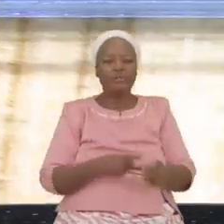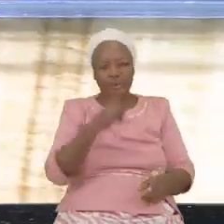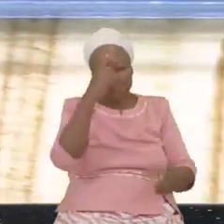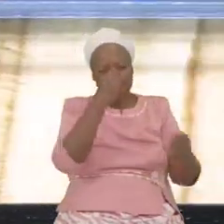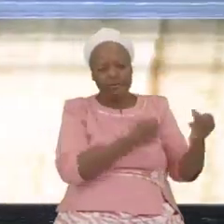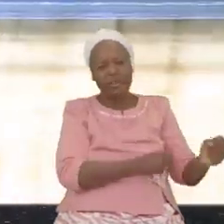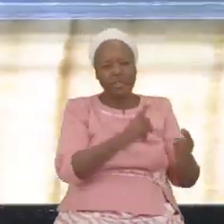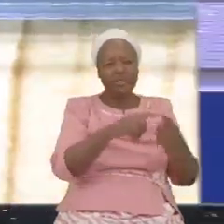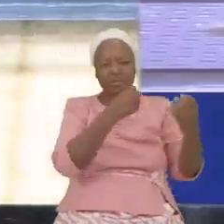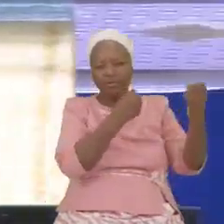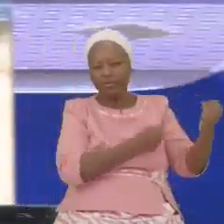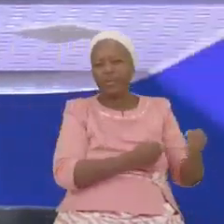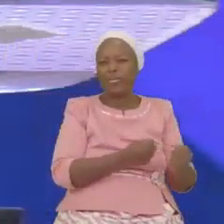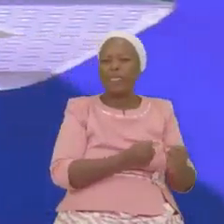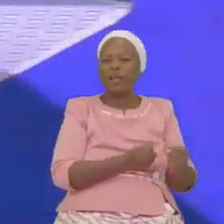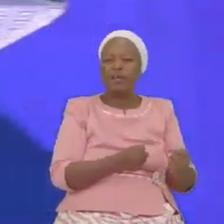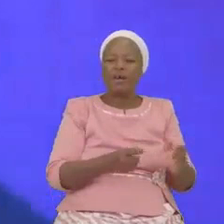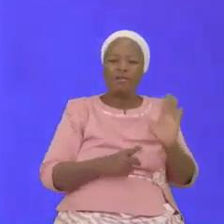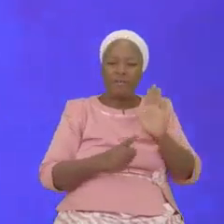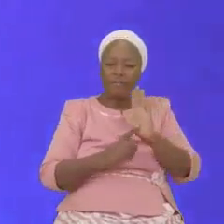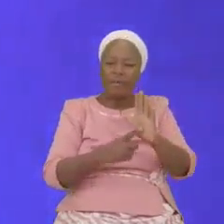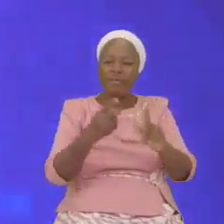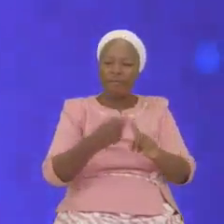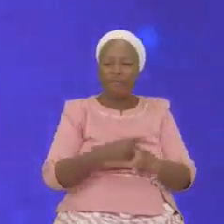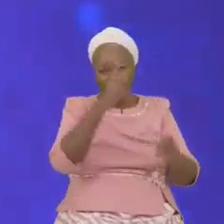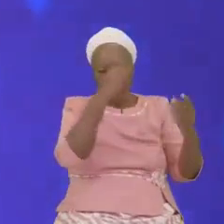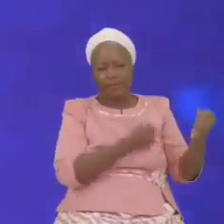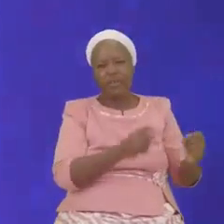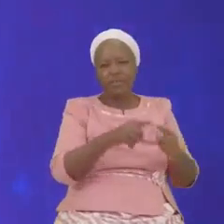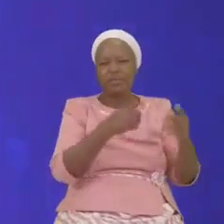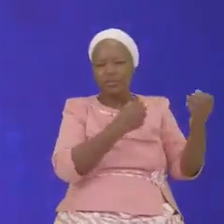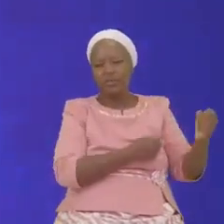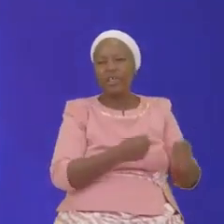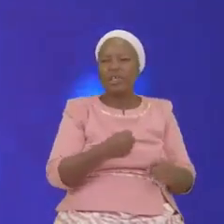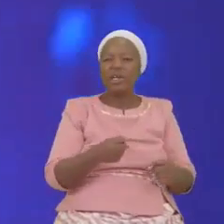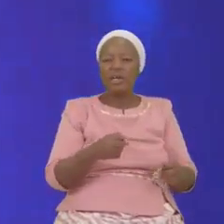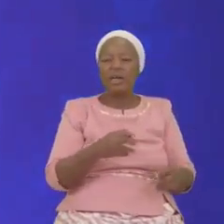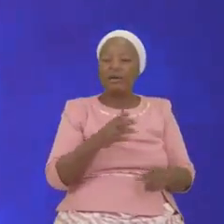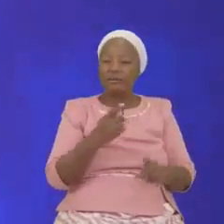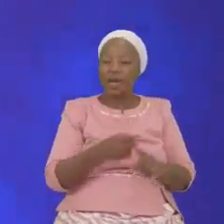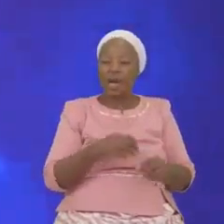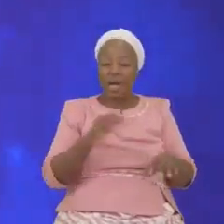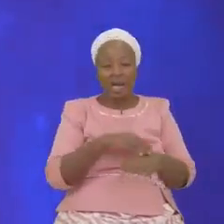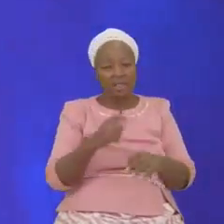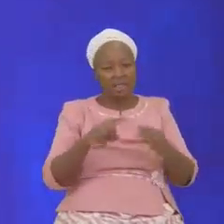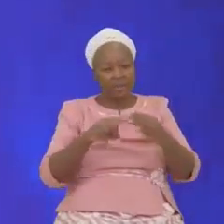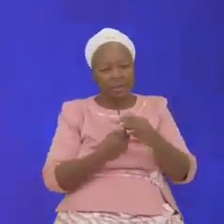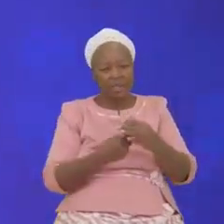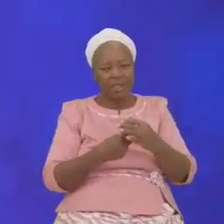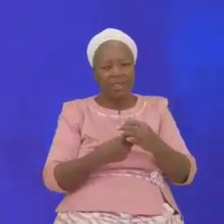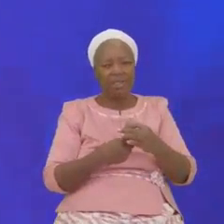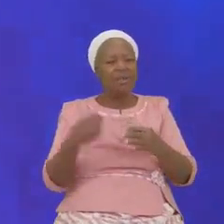faith to faith. Revealed from faith to faith. At the beginning, initial faith, we